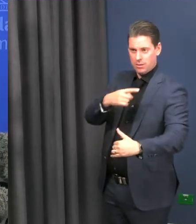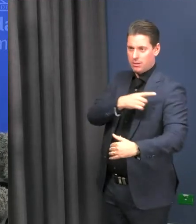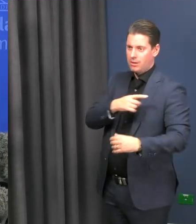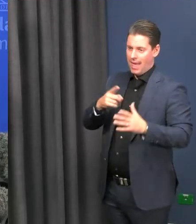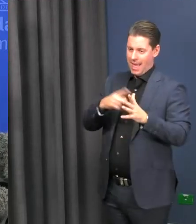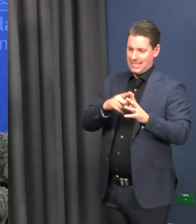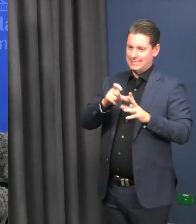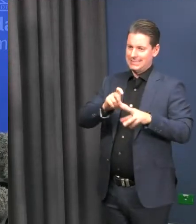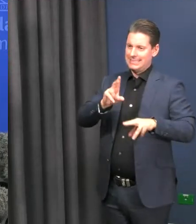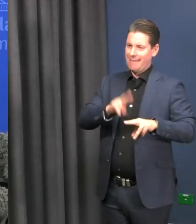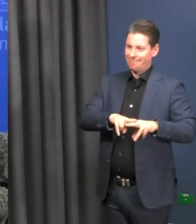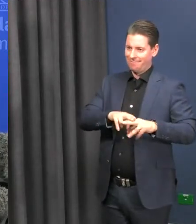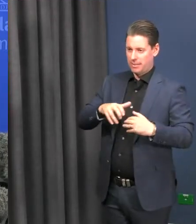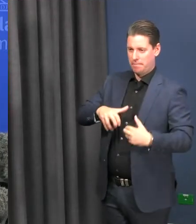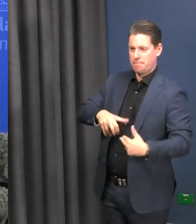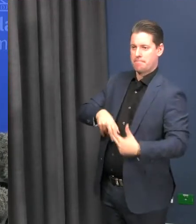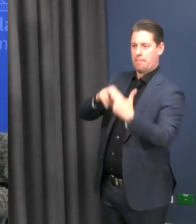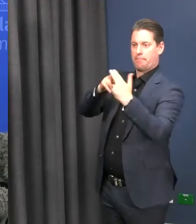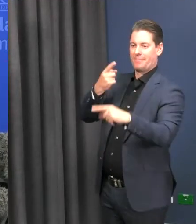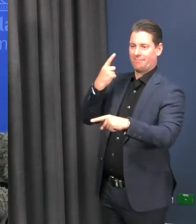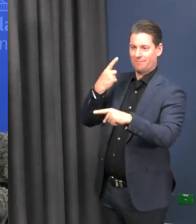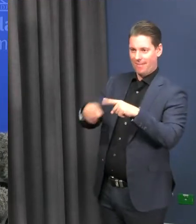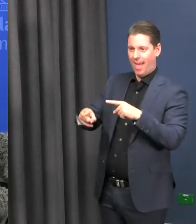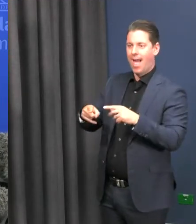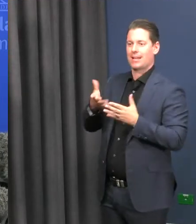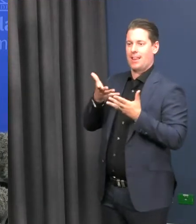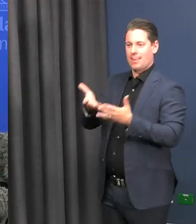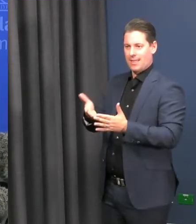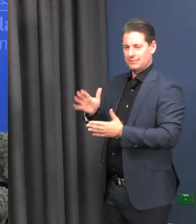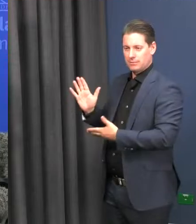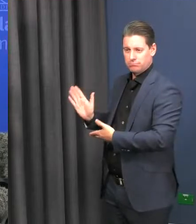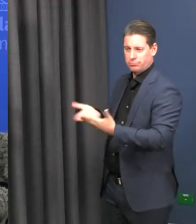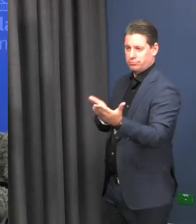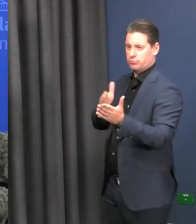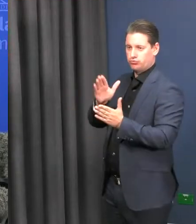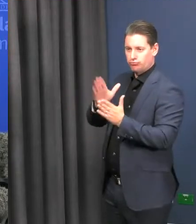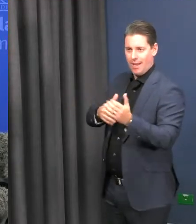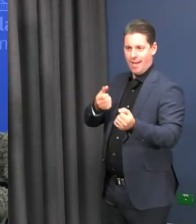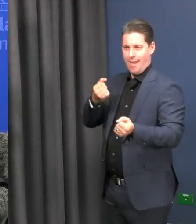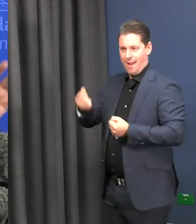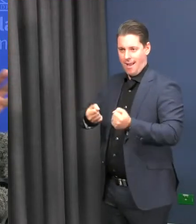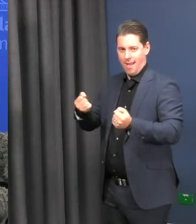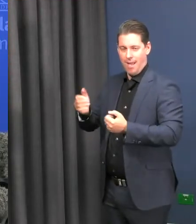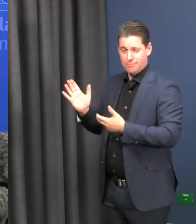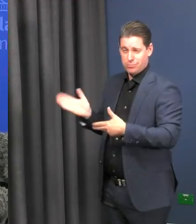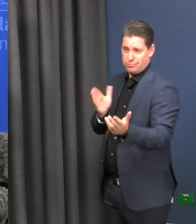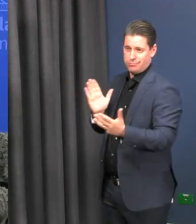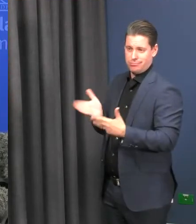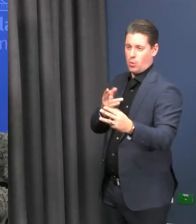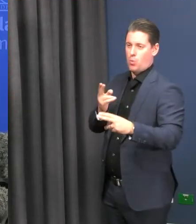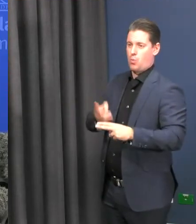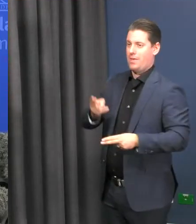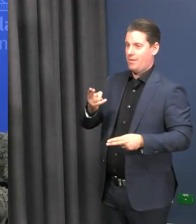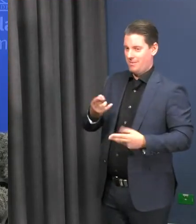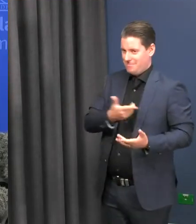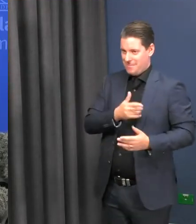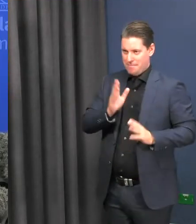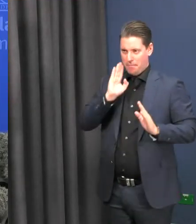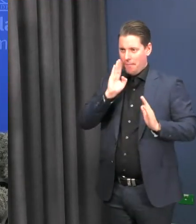quite remarkable, the skills that they brought to that, a temporary facility which opened up